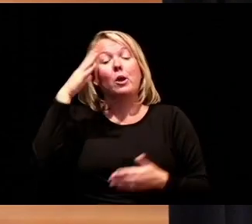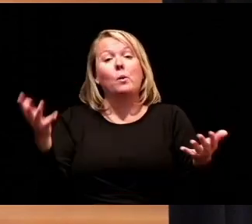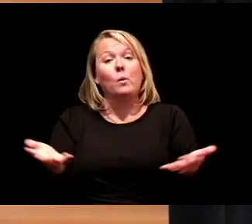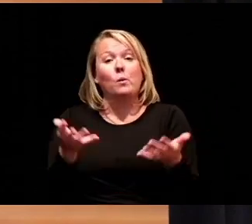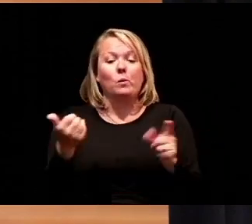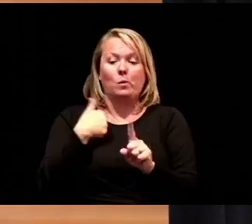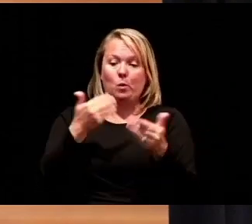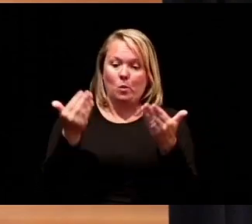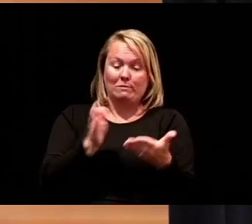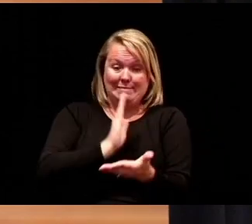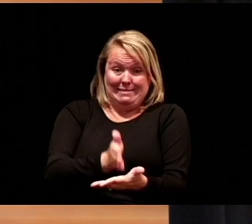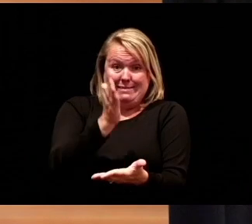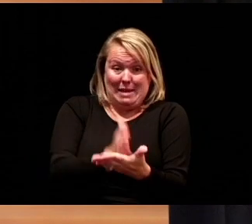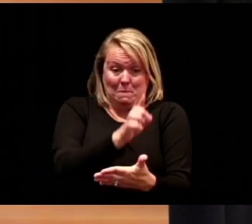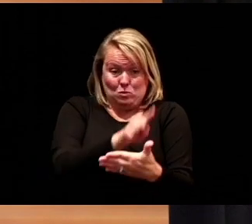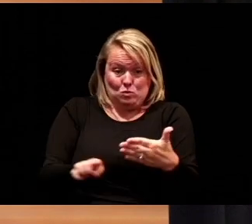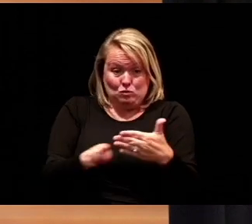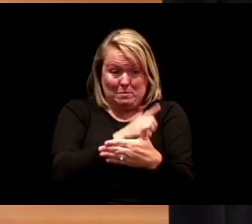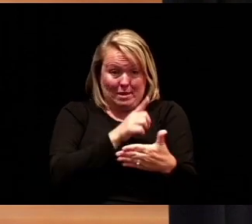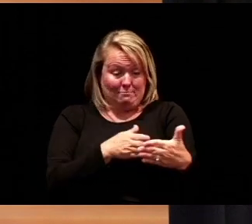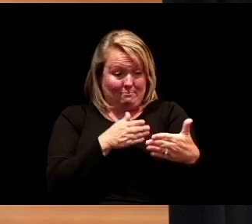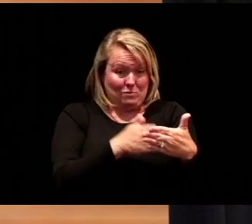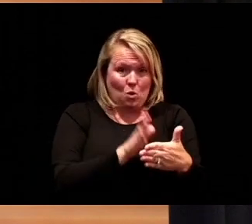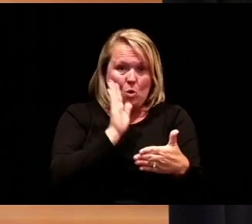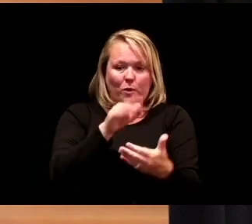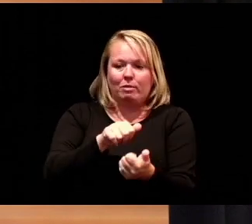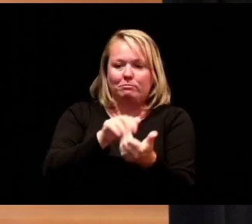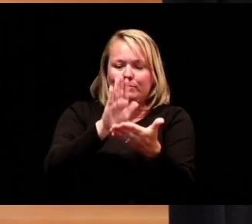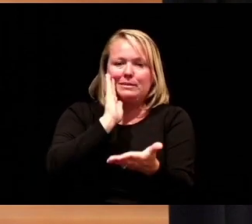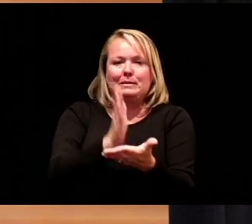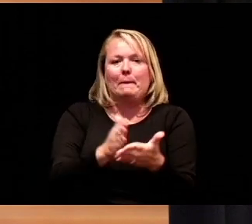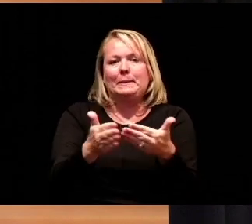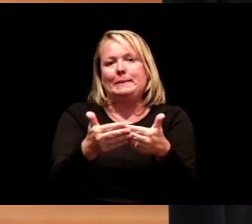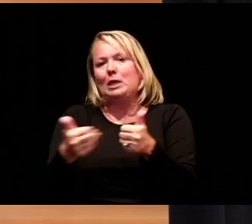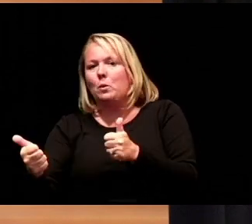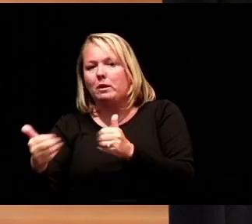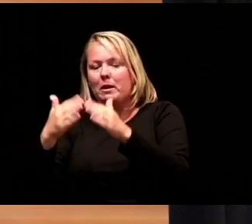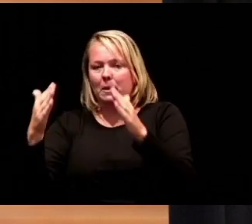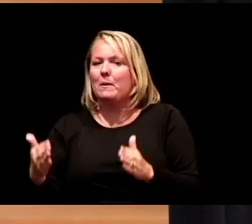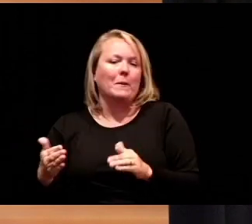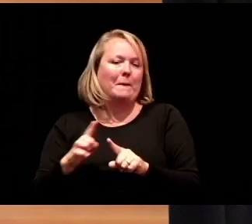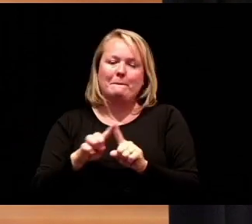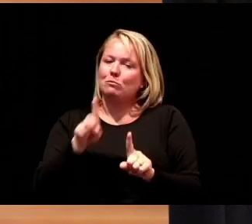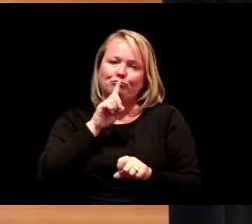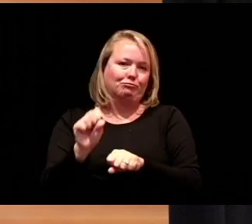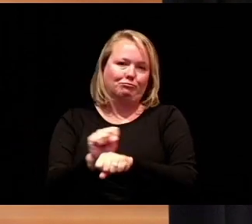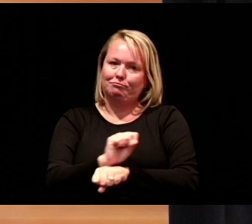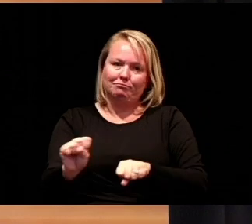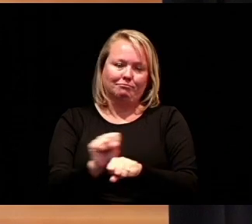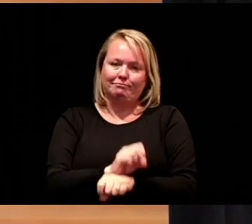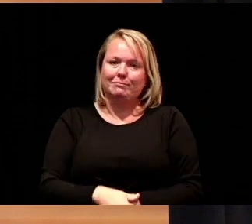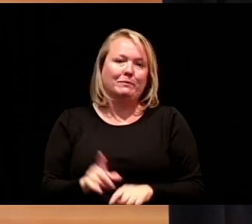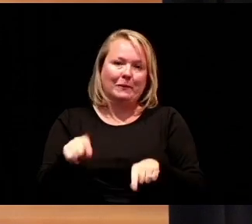disparate impact cases. If I was going to die on certain battles, I would die at two, right? Disparate